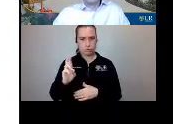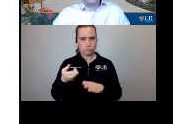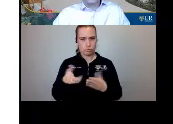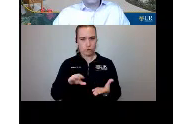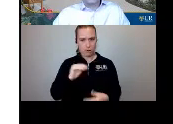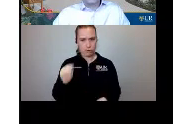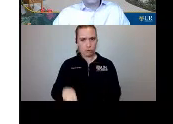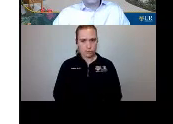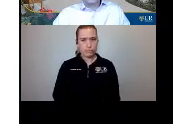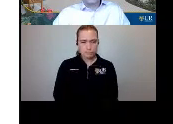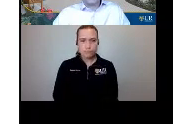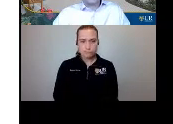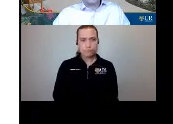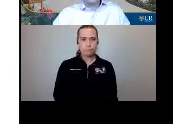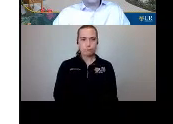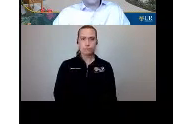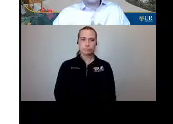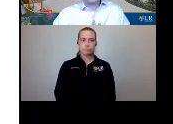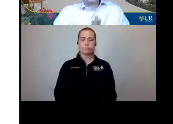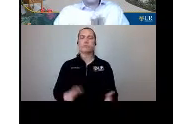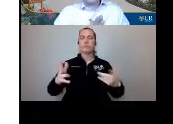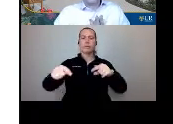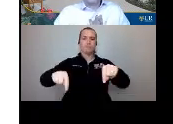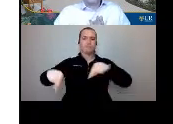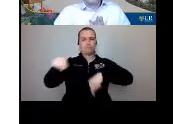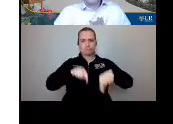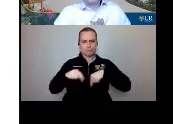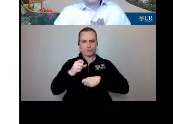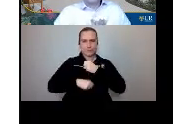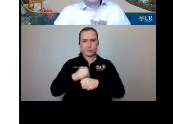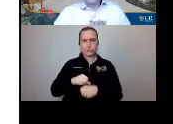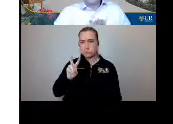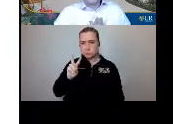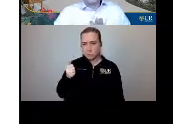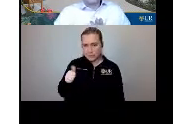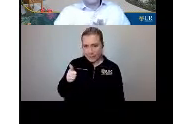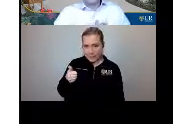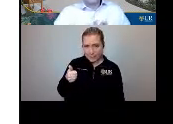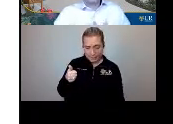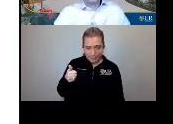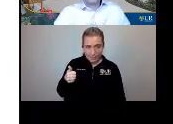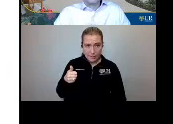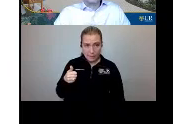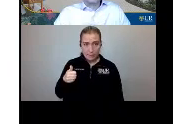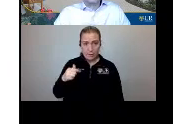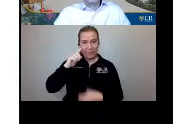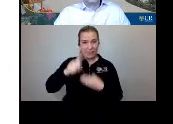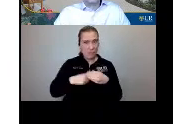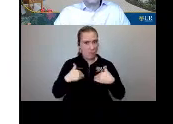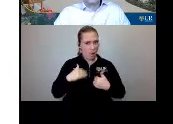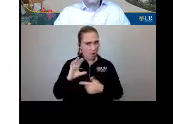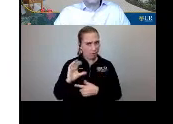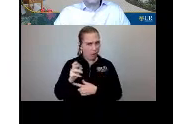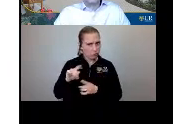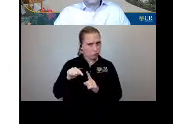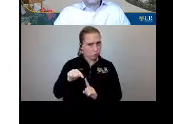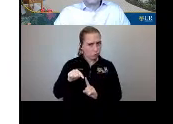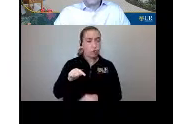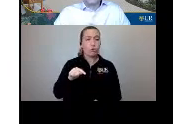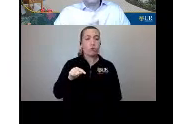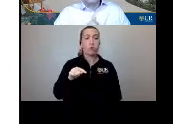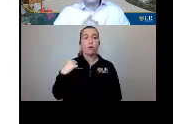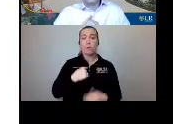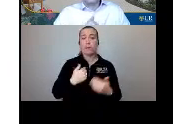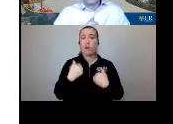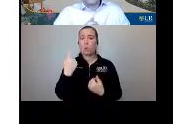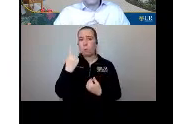So if we turn back the clock to 2010, we have, and think about lung cancer, we have a condition which was very